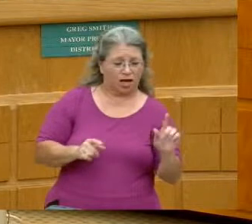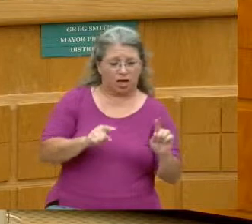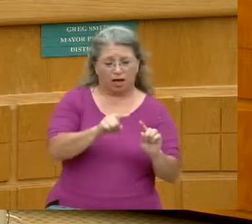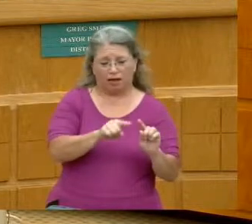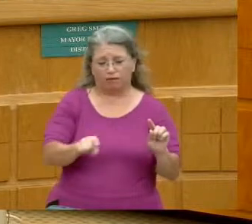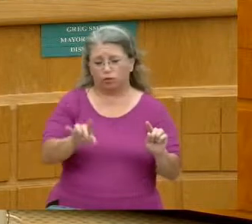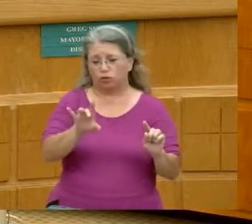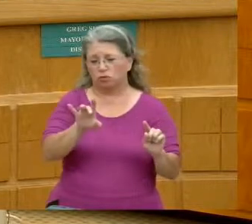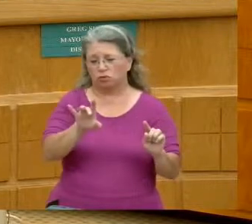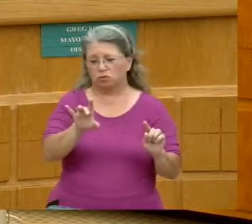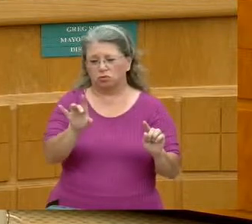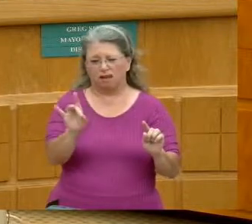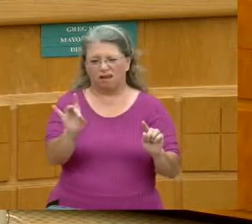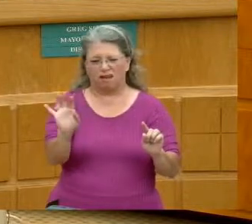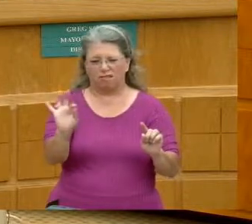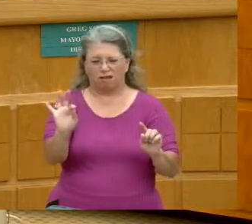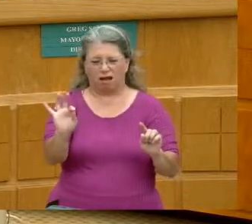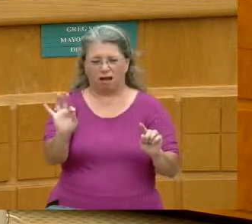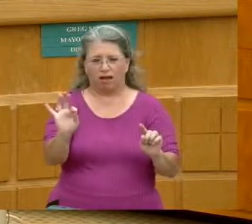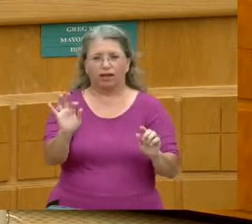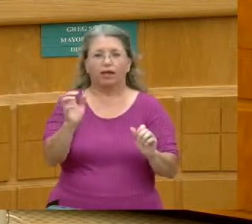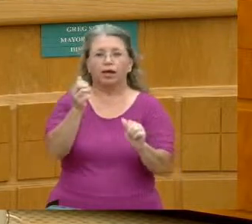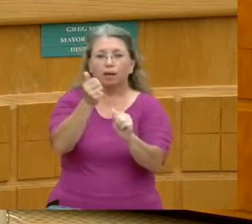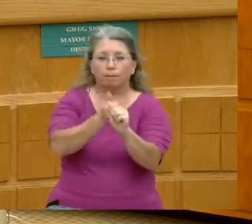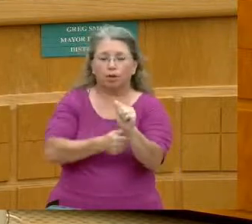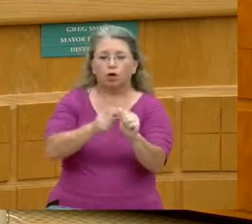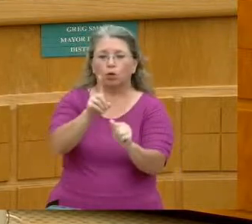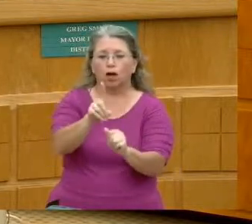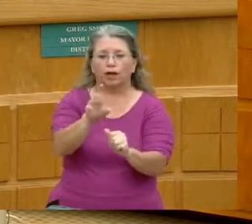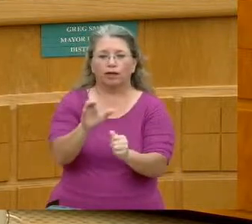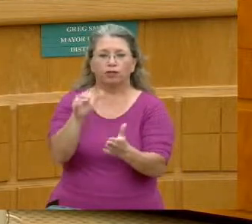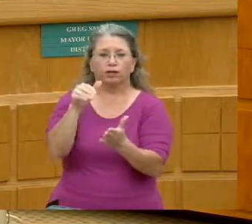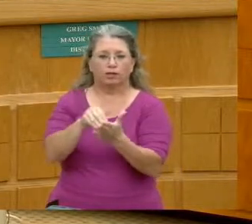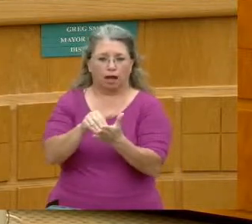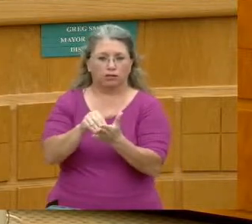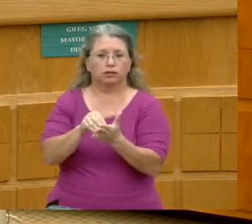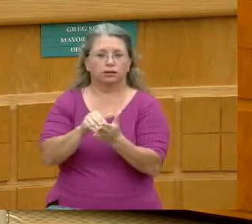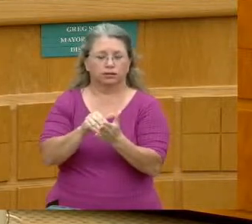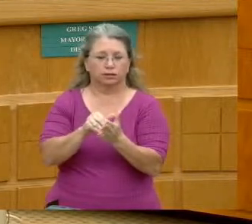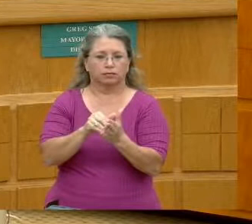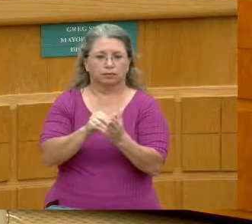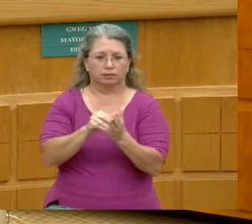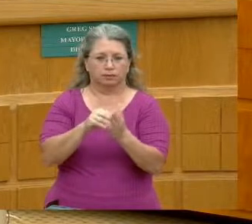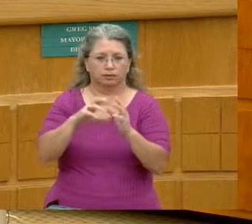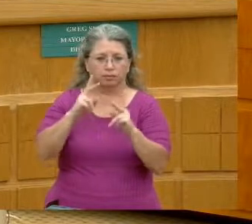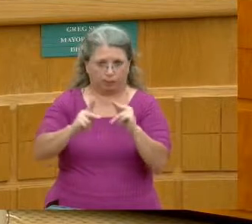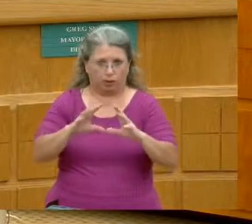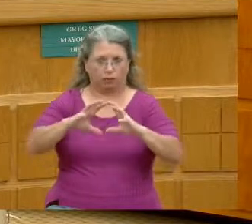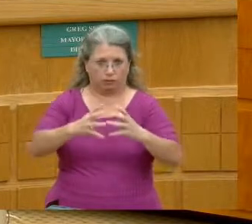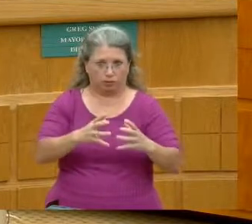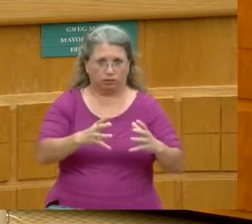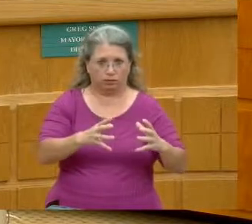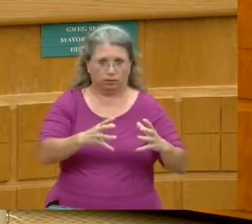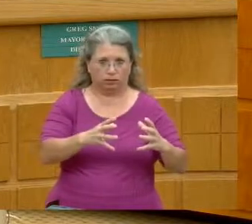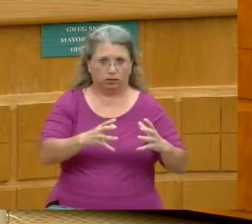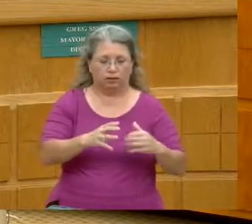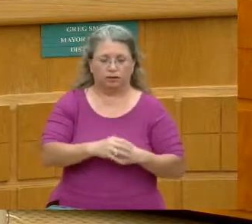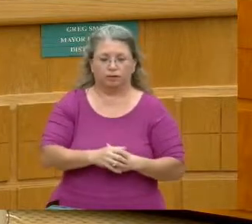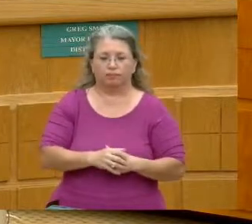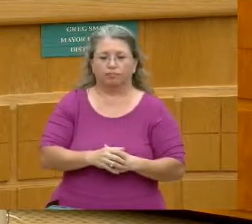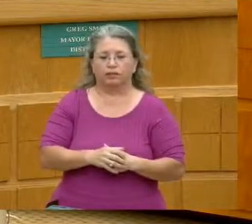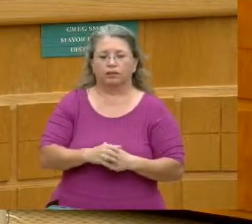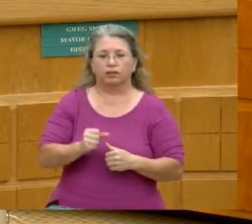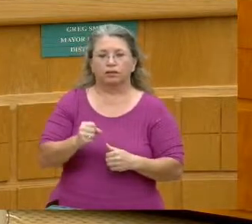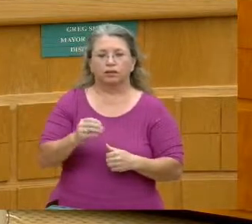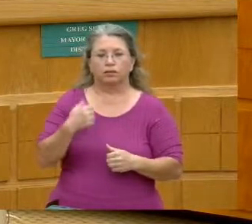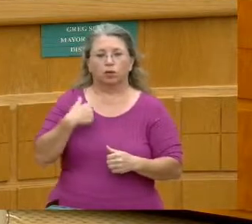per 100,000 individuals. And so there is, again, a fair bit of spread, and we're on the positive